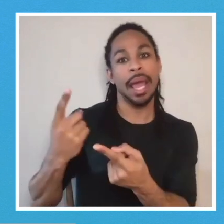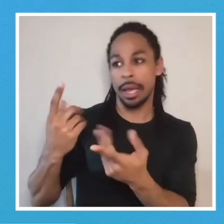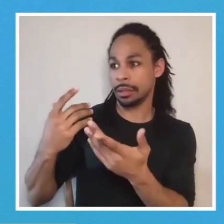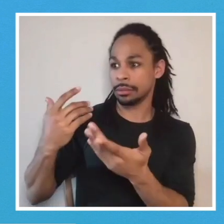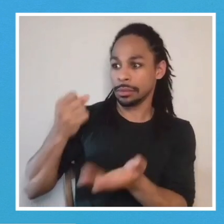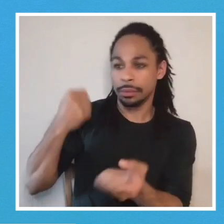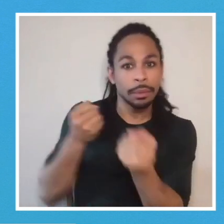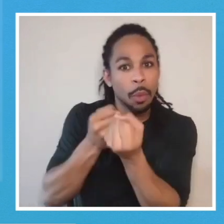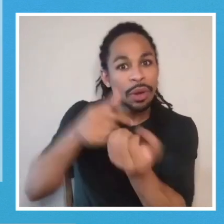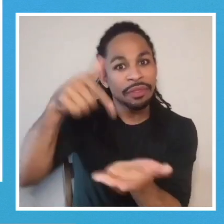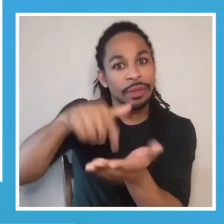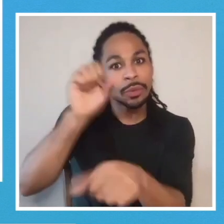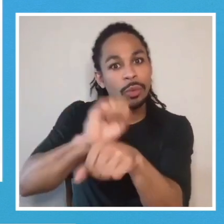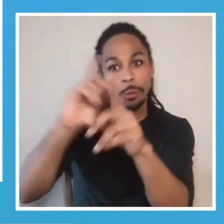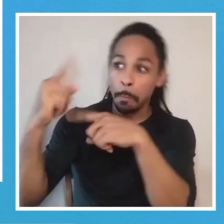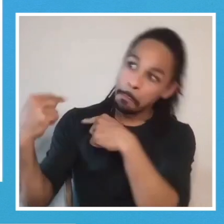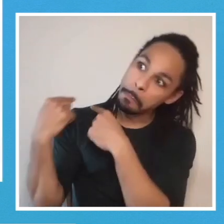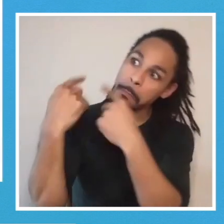time.